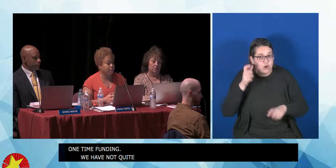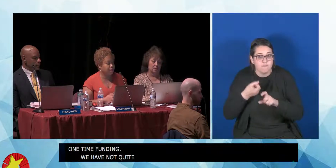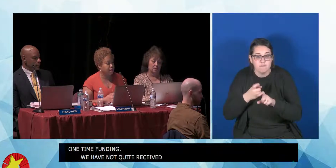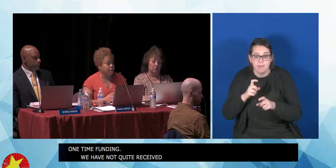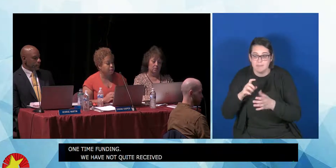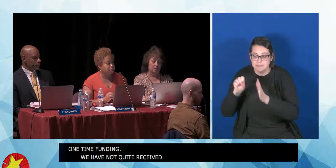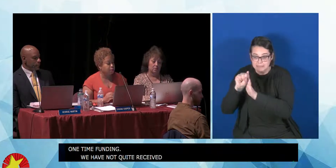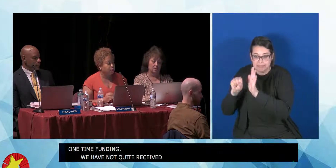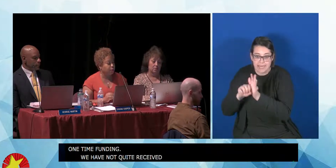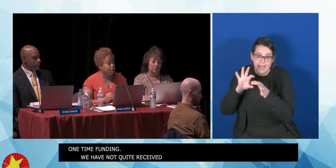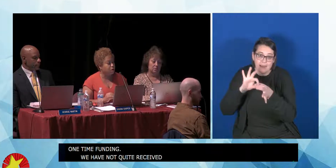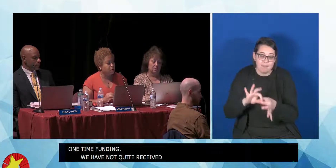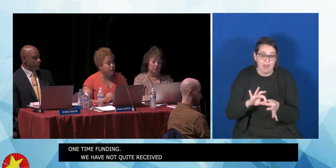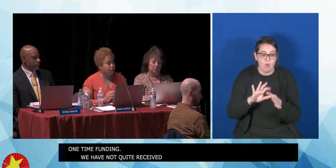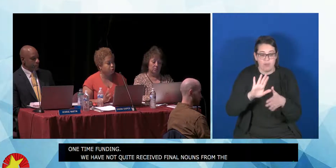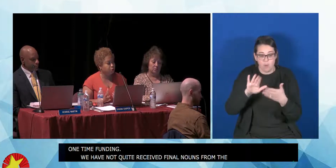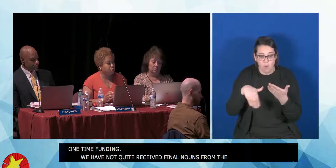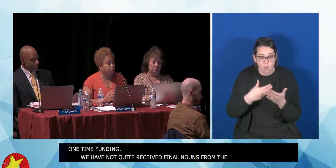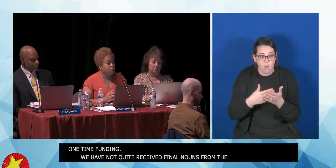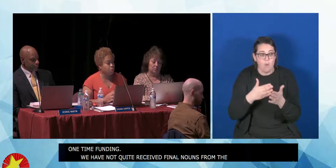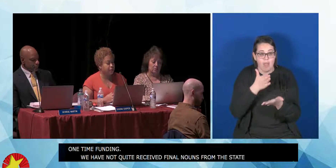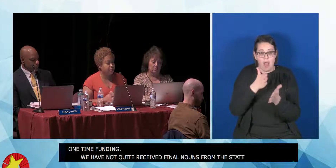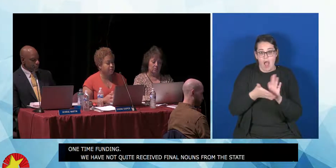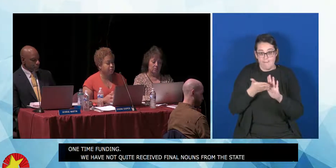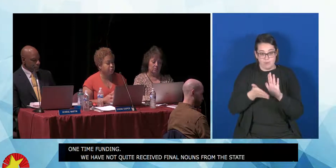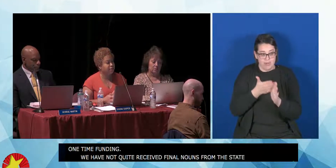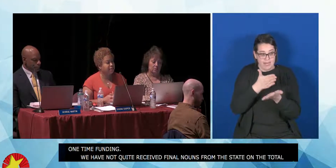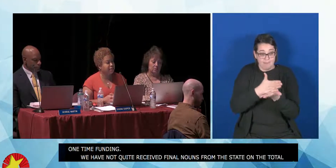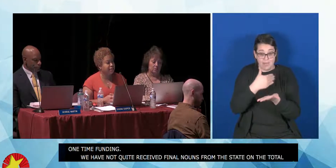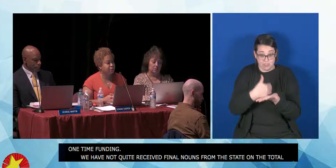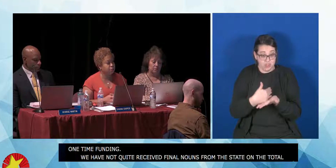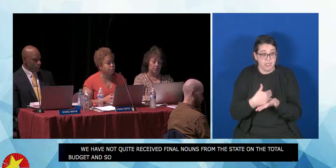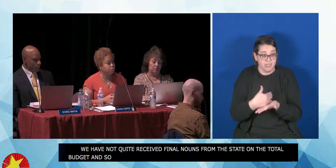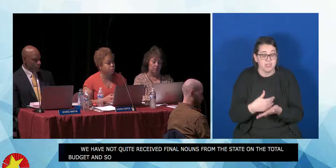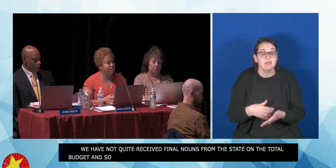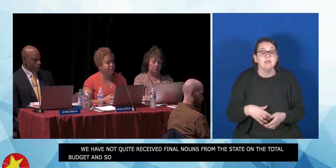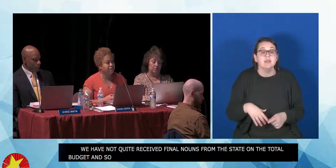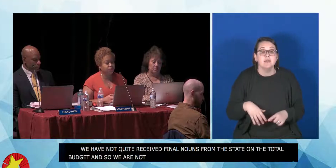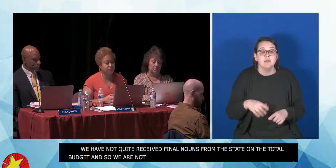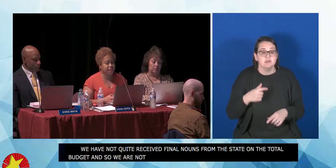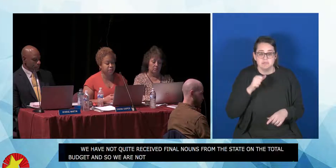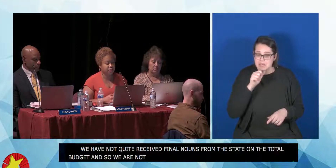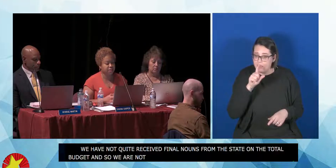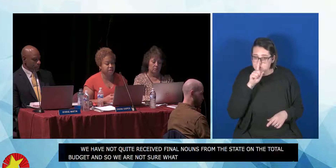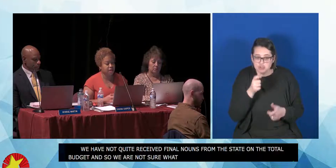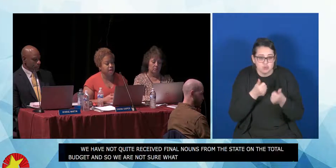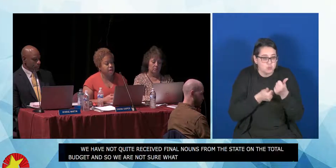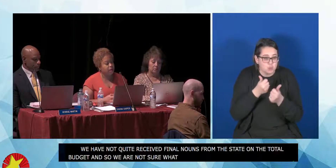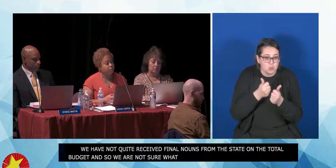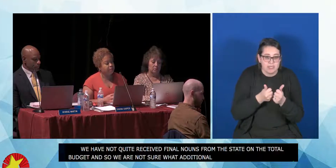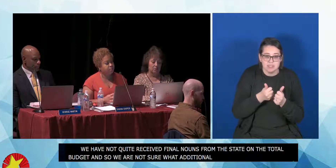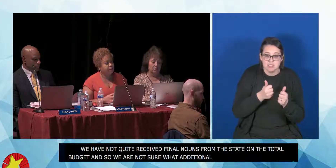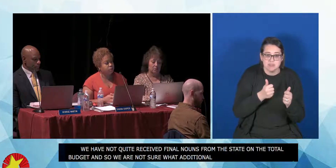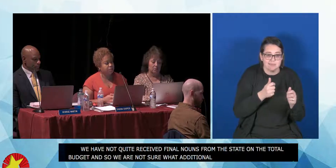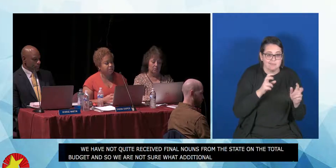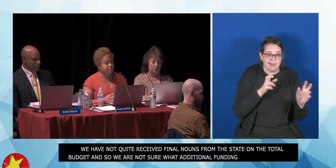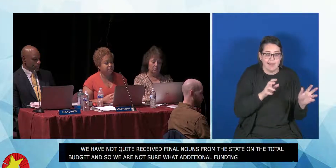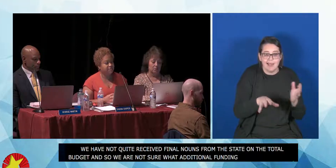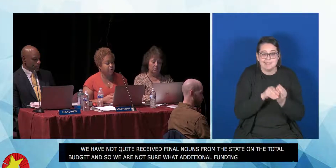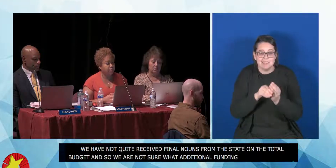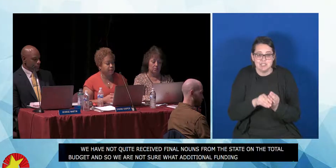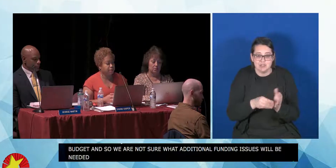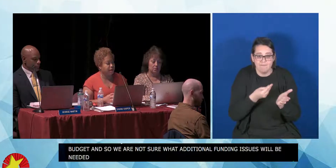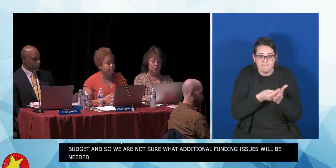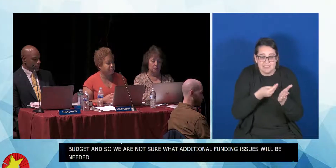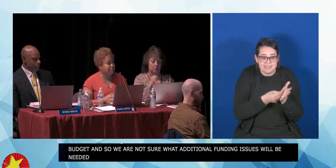will be, so we are not sure what additional funding issues will be needed for the agency, and we expect to receive